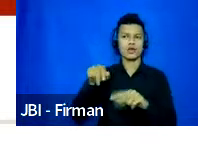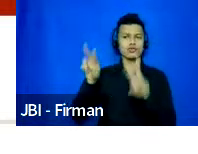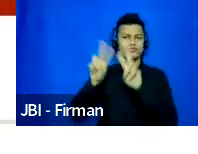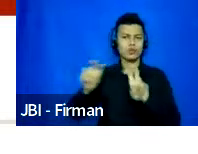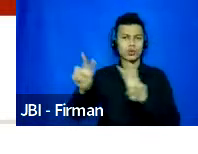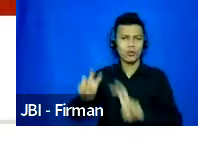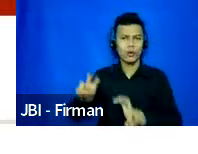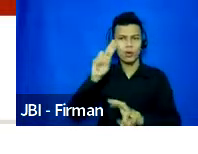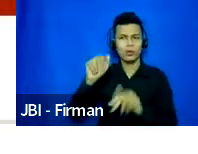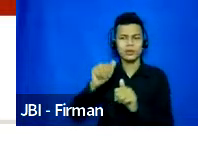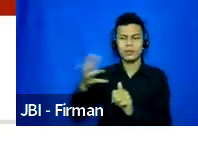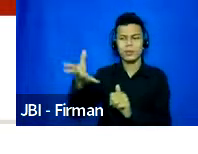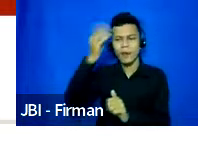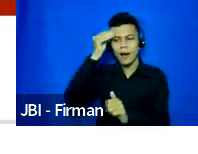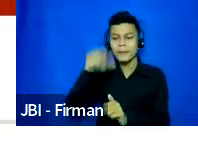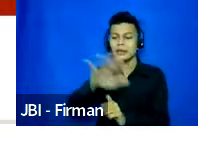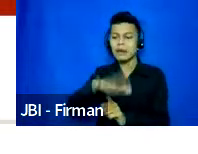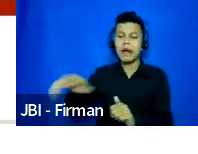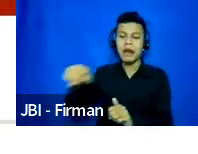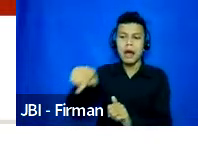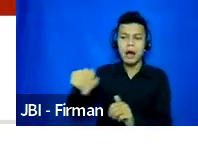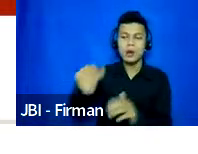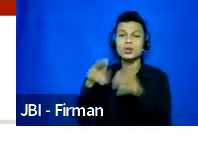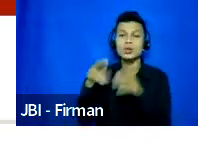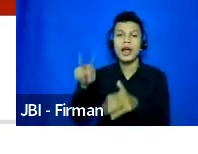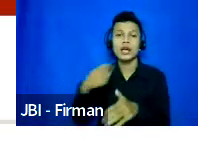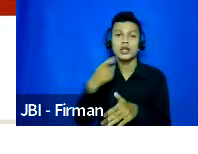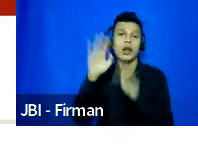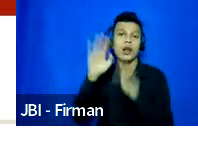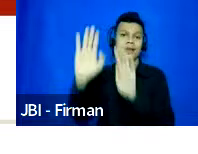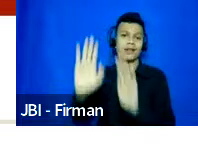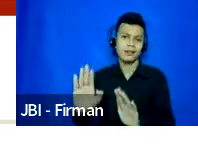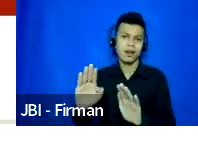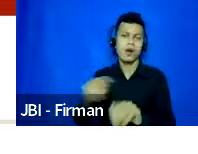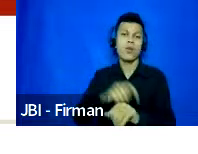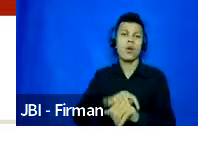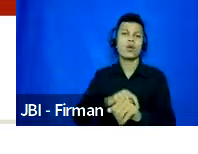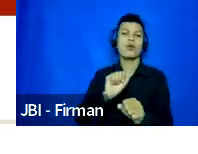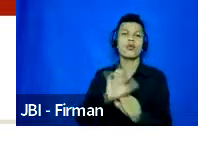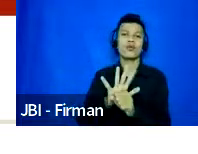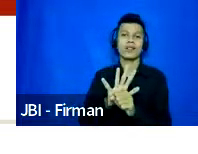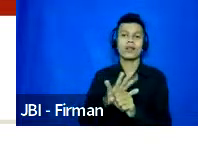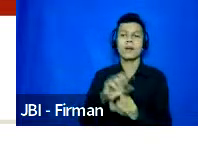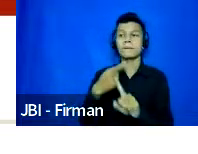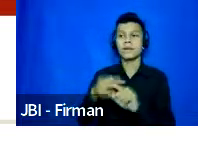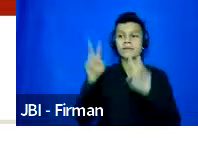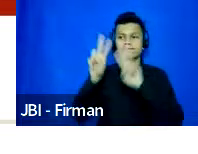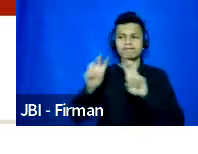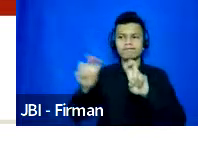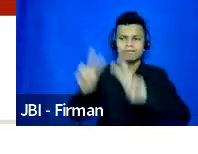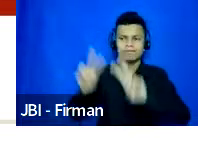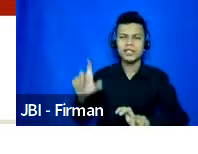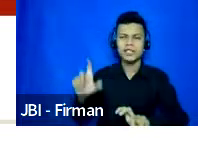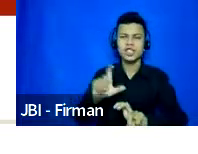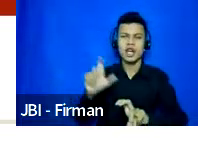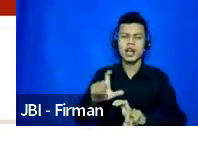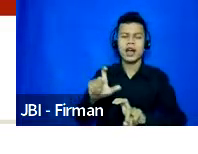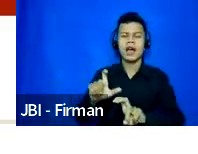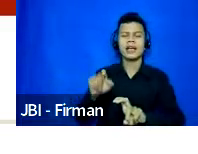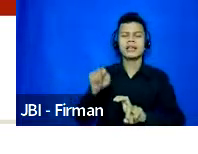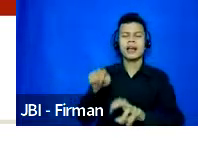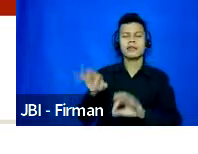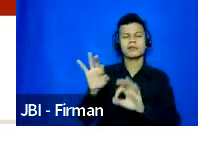inclination towards the media during COVID-19 and also identify the most effective media tools to communicate and